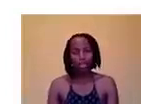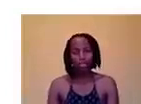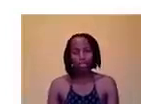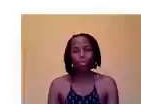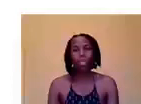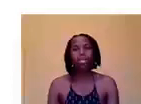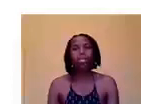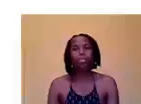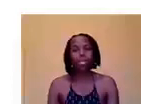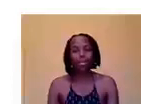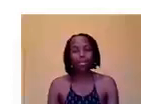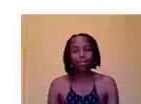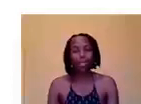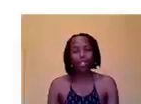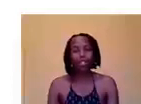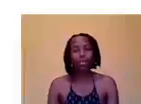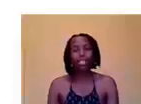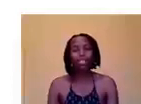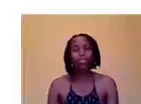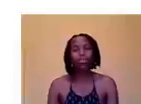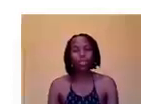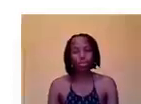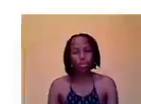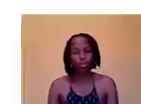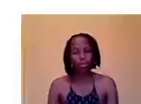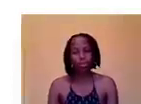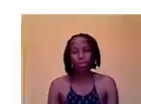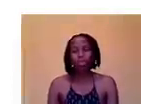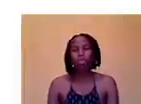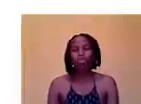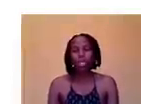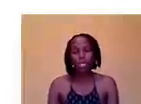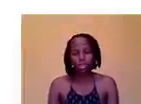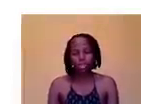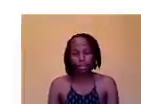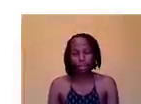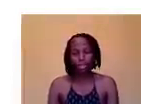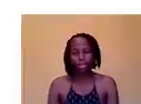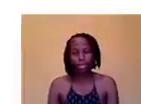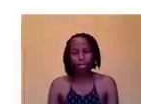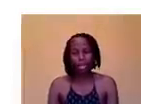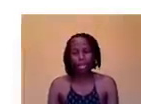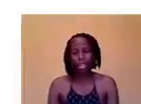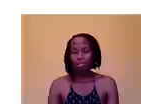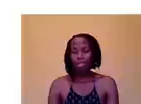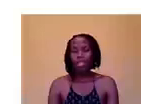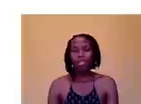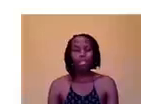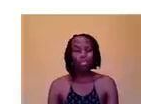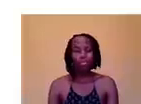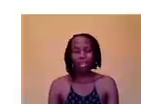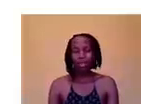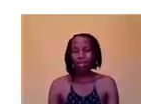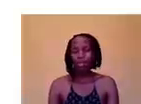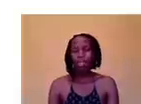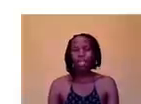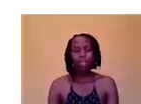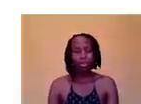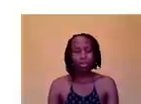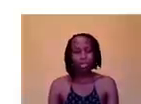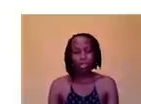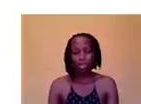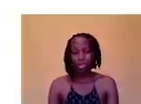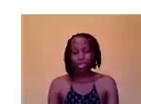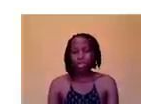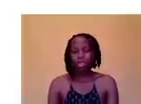is important for you and the information you want us to bring to you. So please send me an email, give me a call,